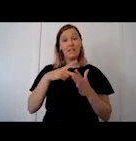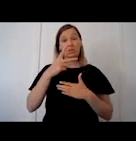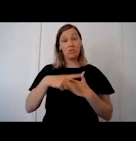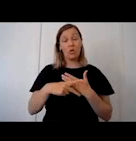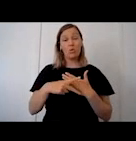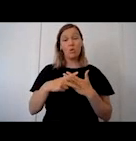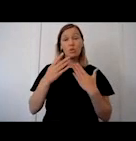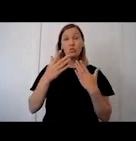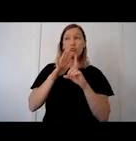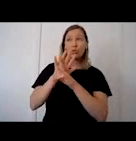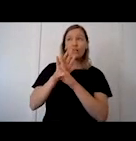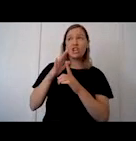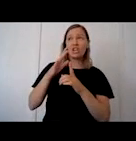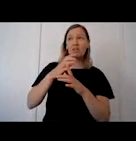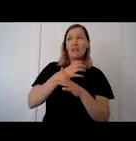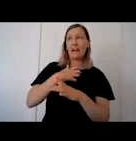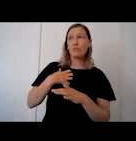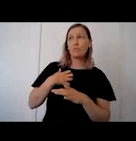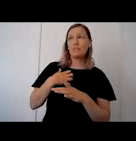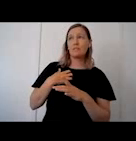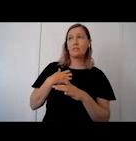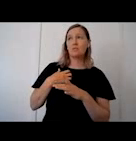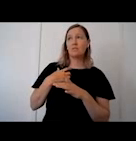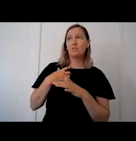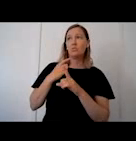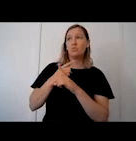that were systemic issues.